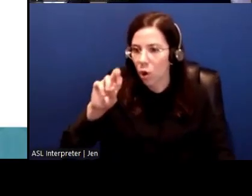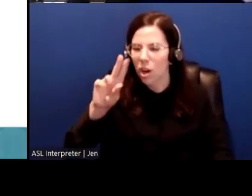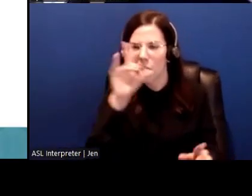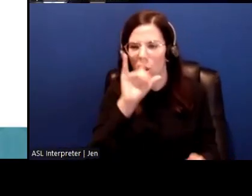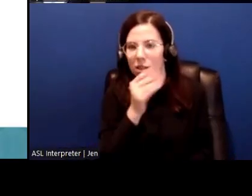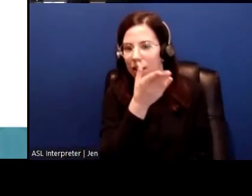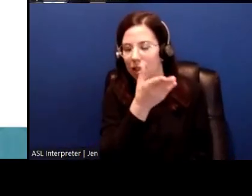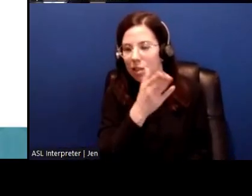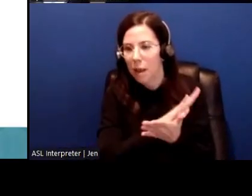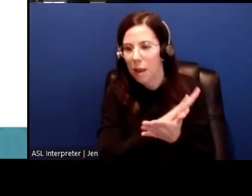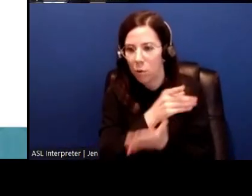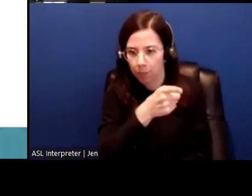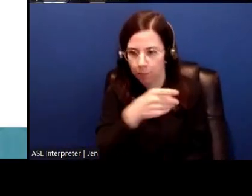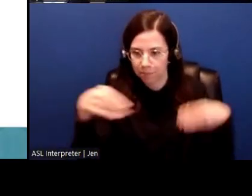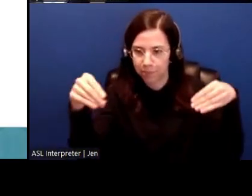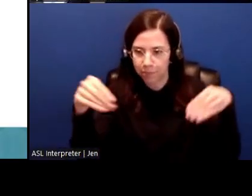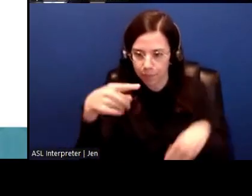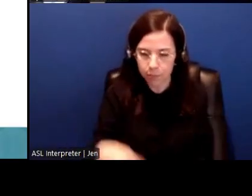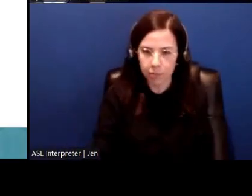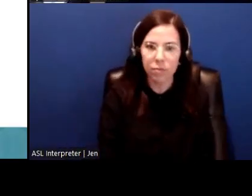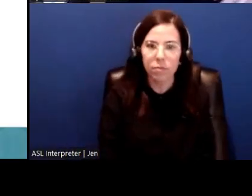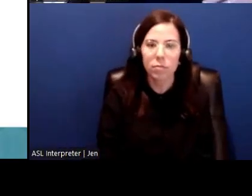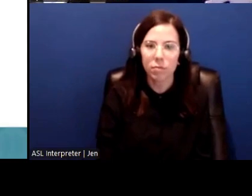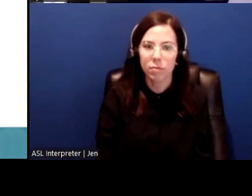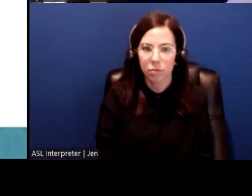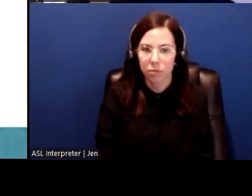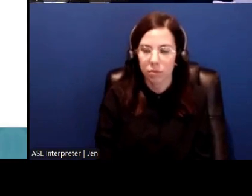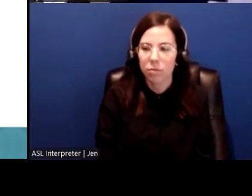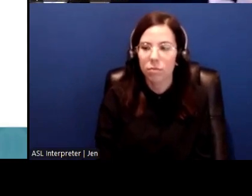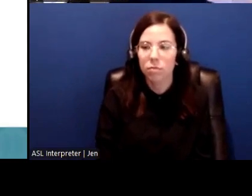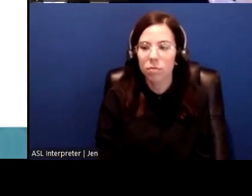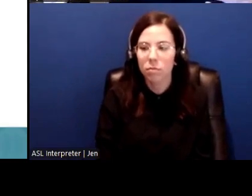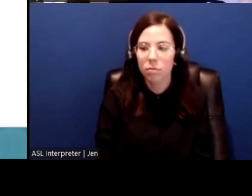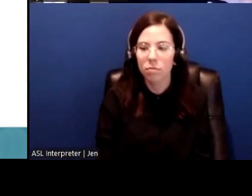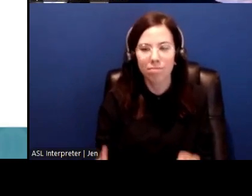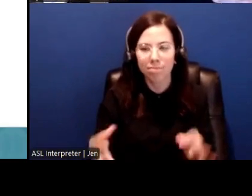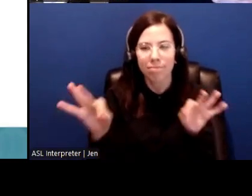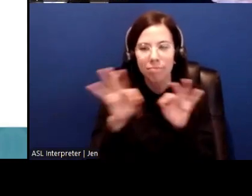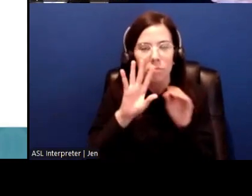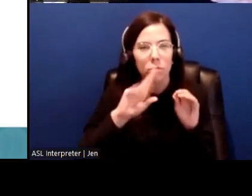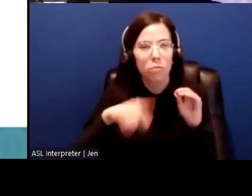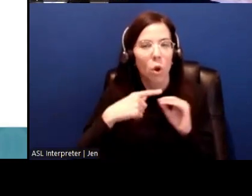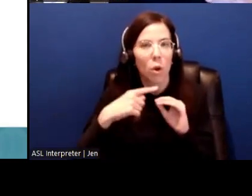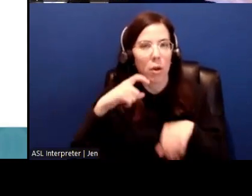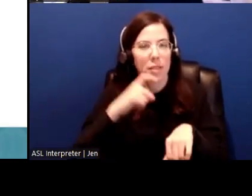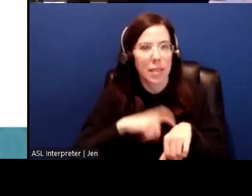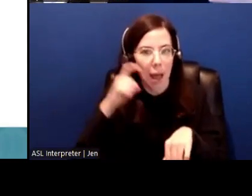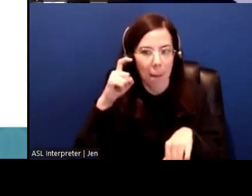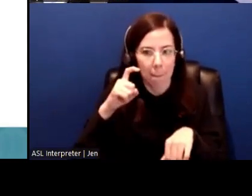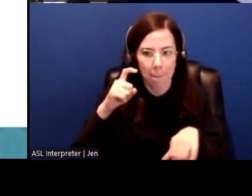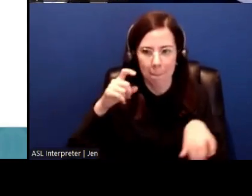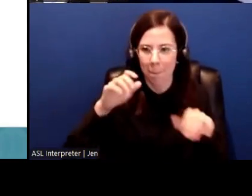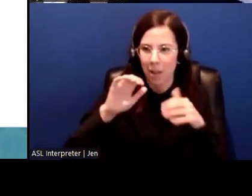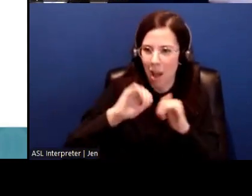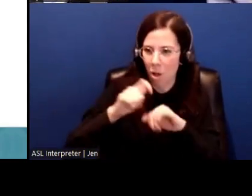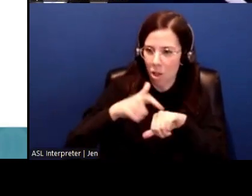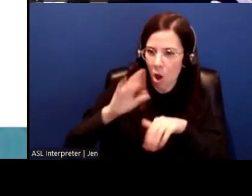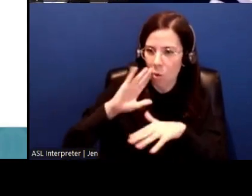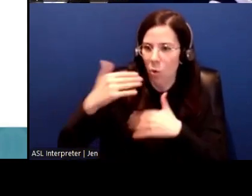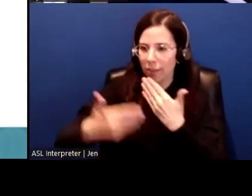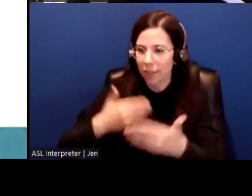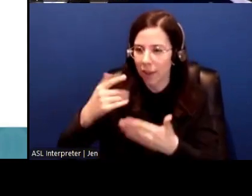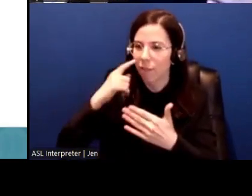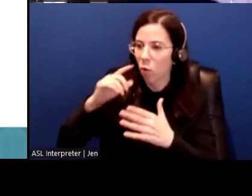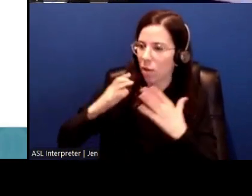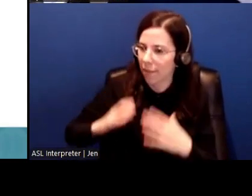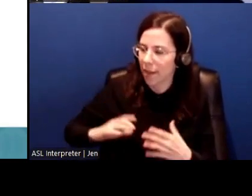like. So let's talk a little bit about timing in terms of expectation setting for your clients. It continues to